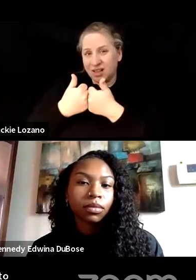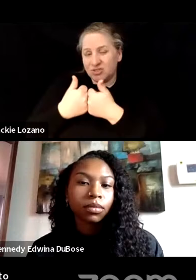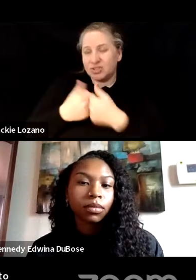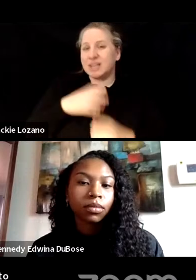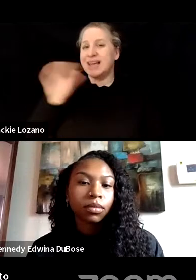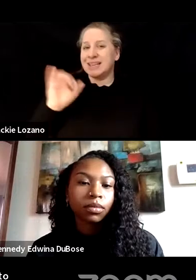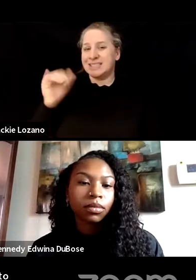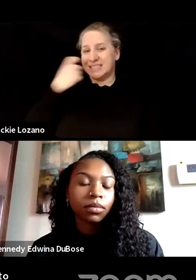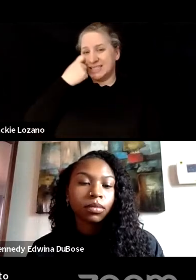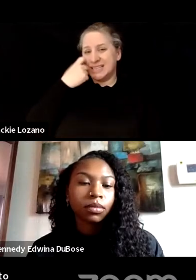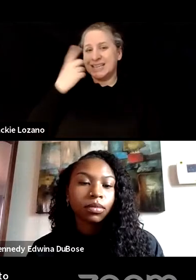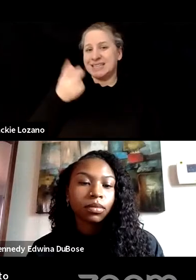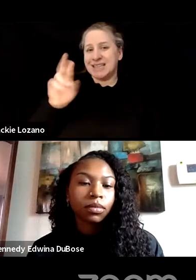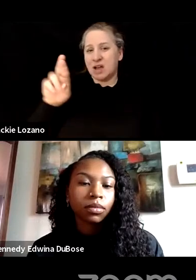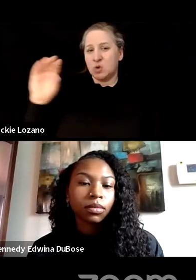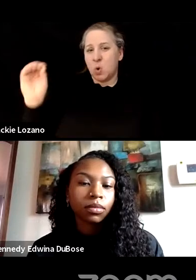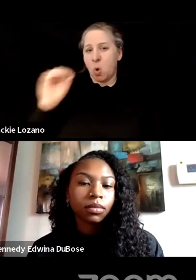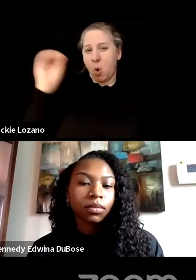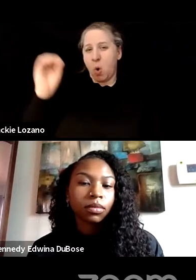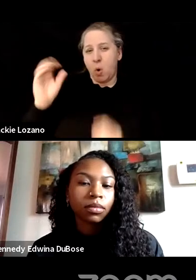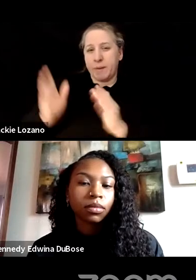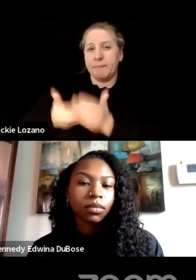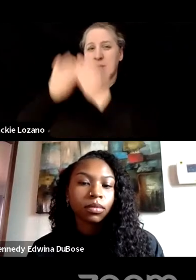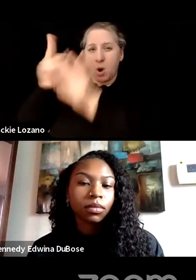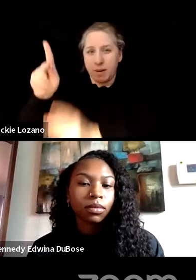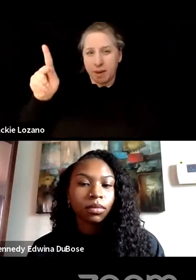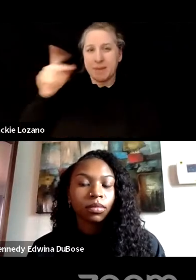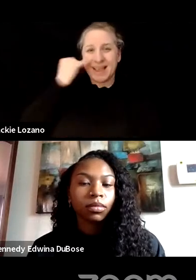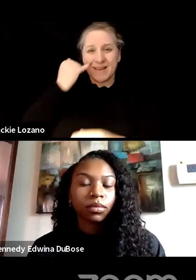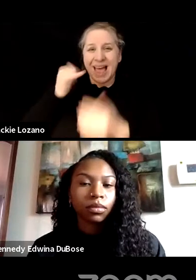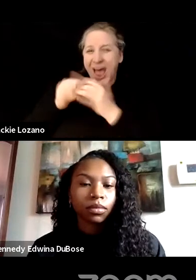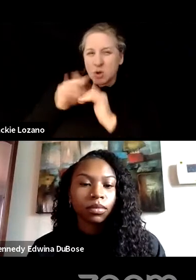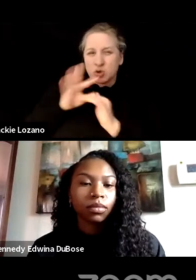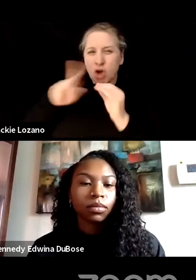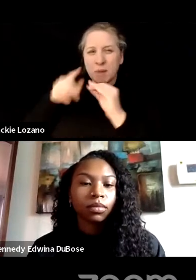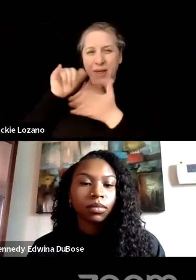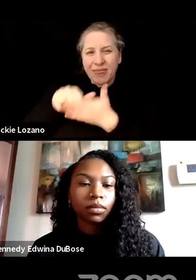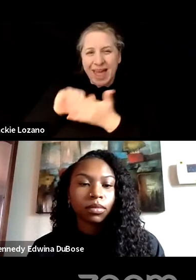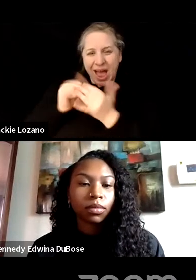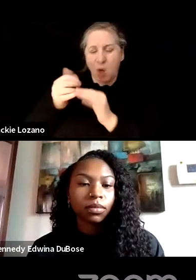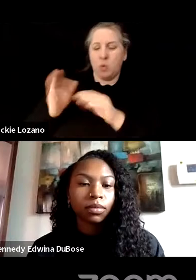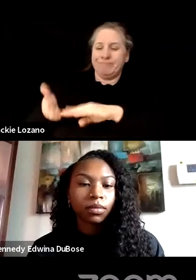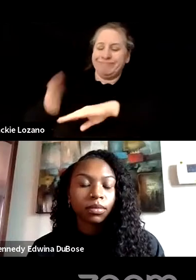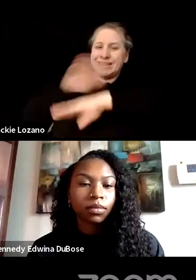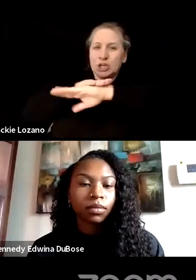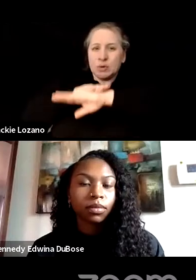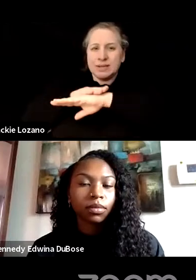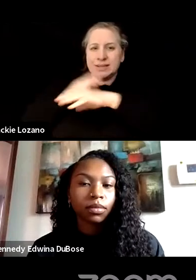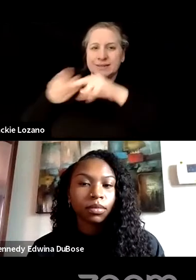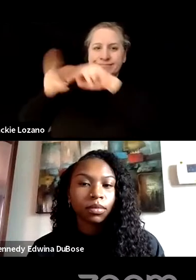Dr. O brought up, how do you talk about it? How do you increase access? How do you